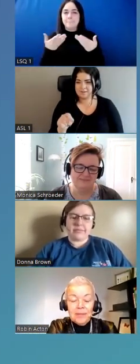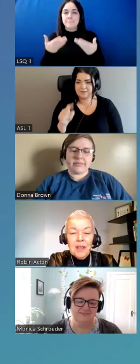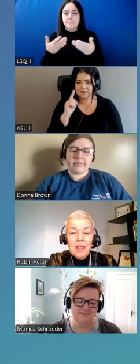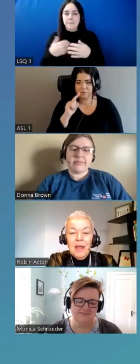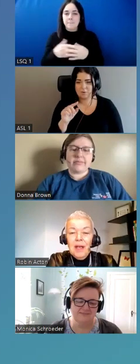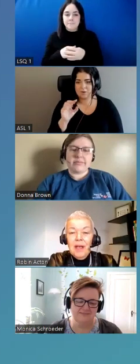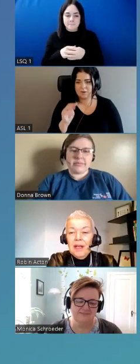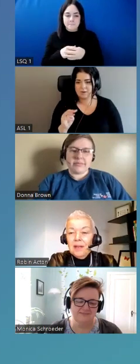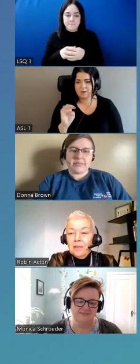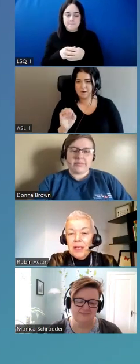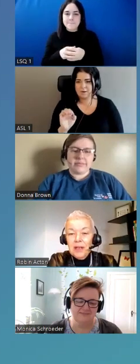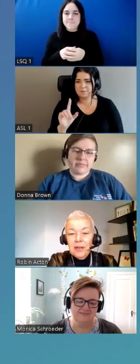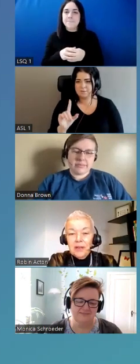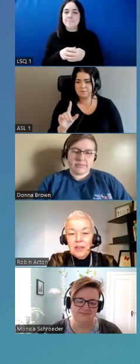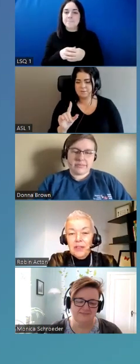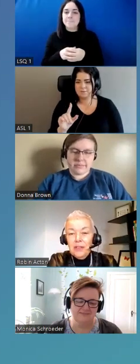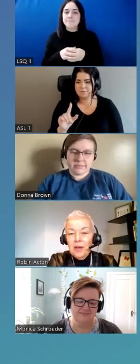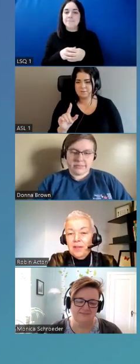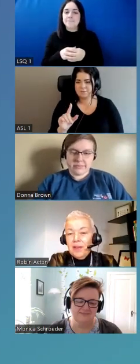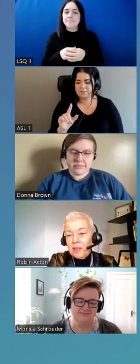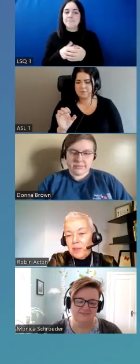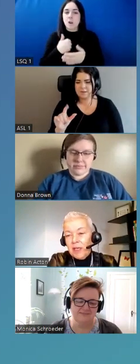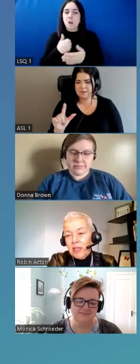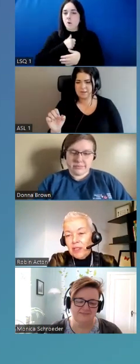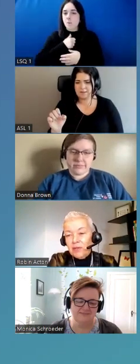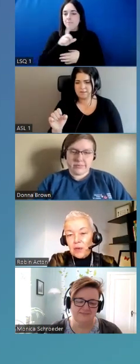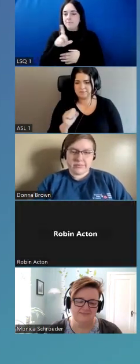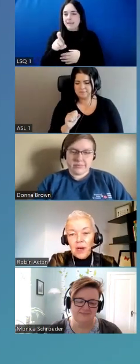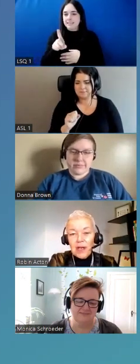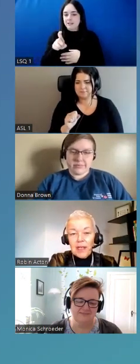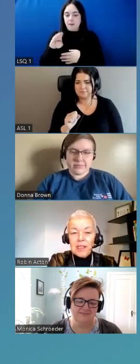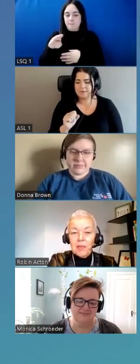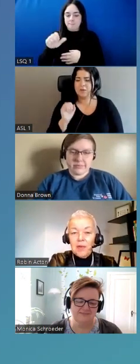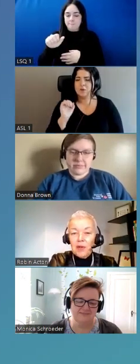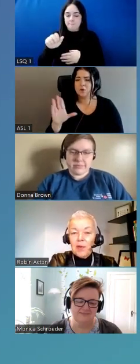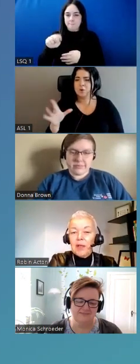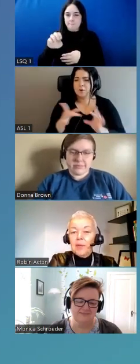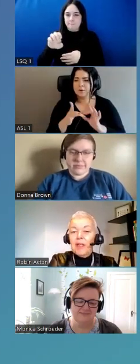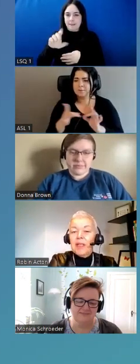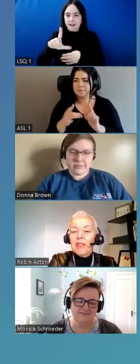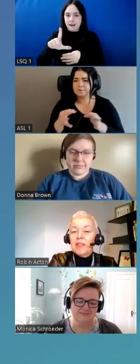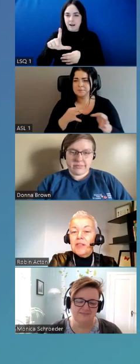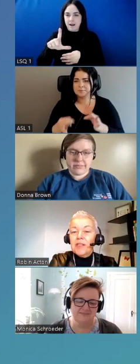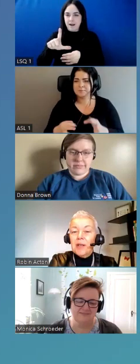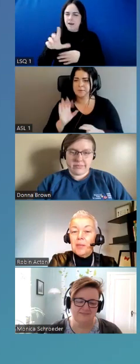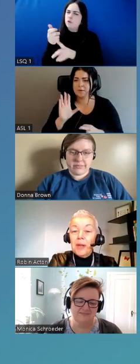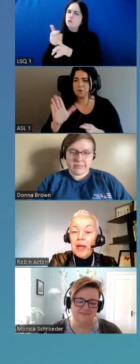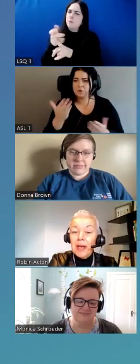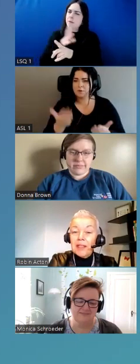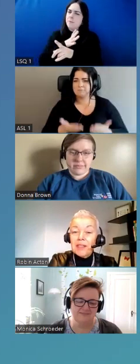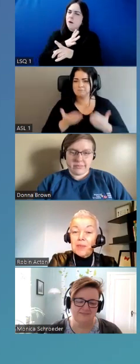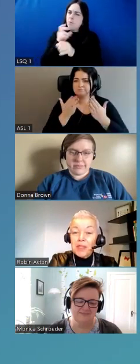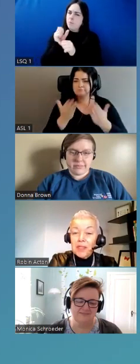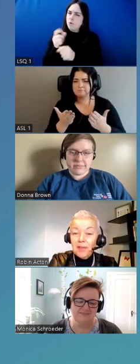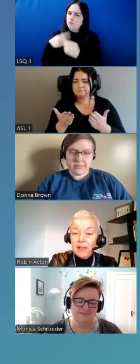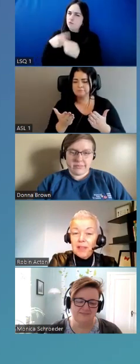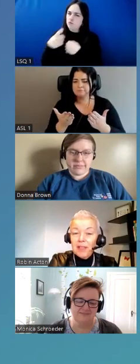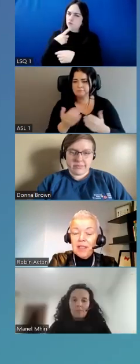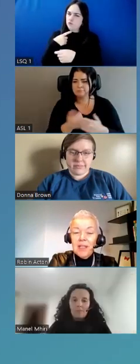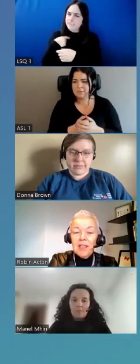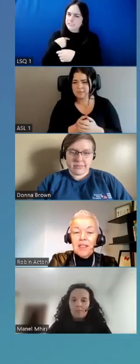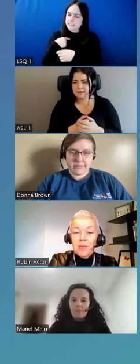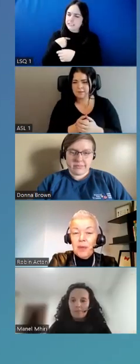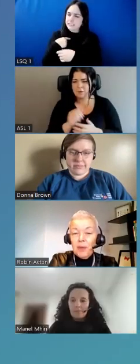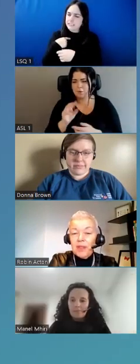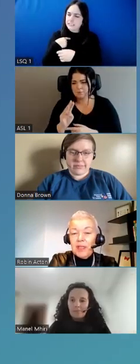Manel. And Manel, do you have an explanation for why some of your recommendations that applied